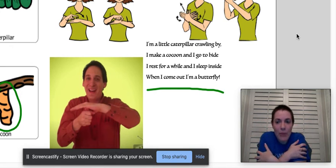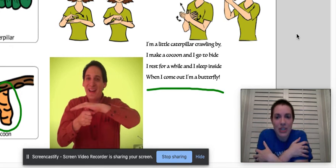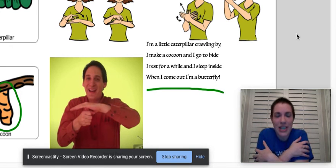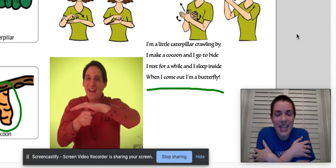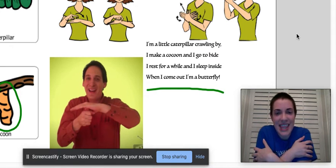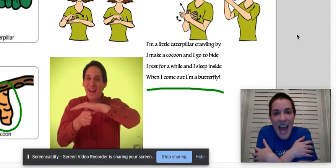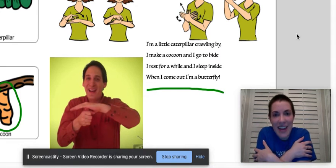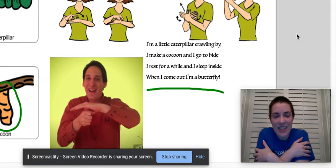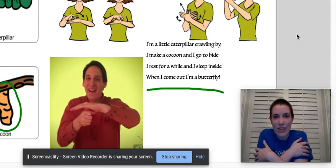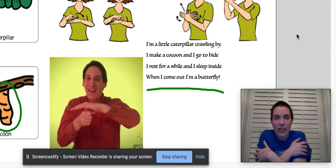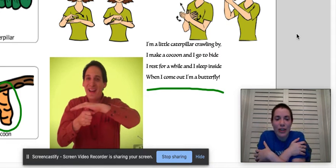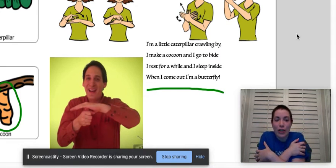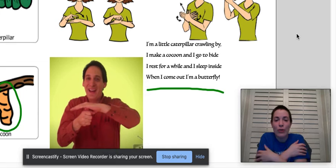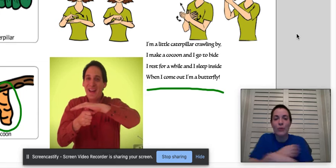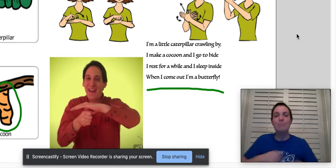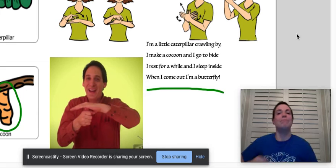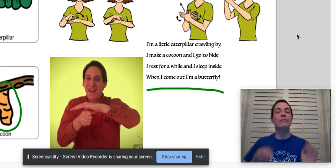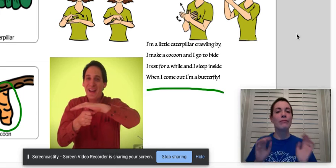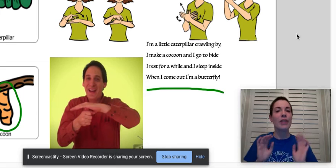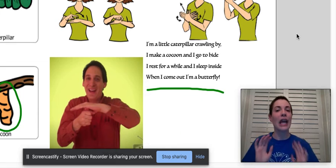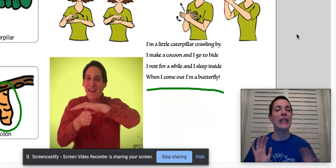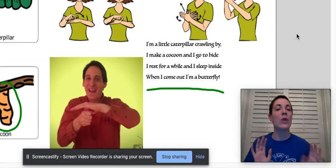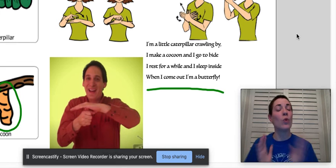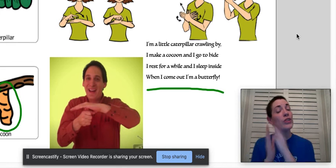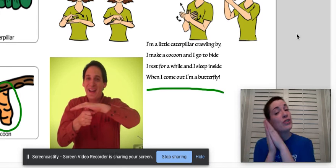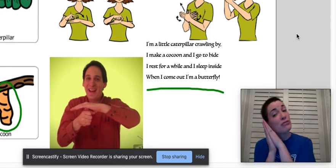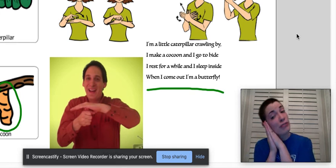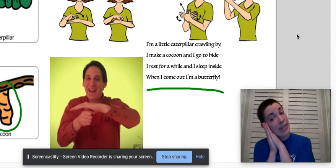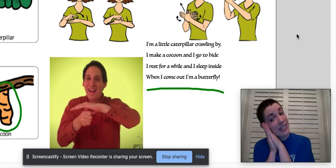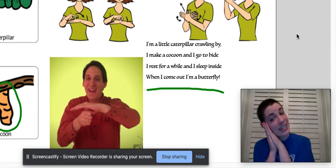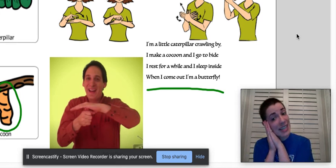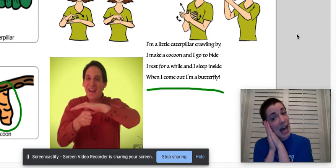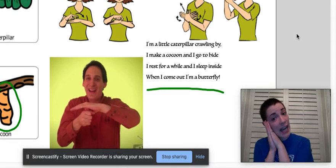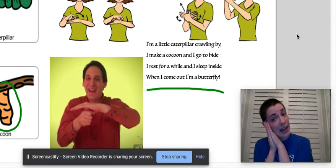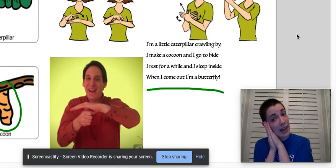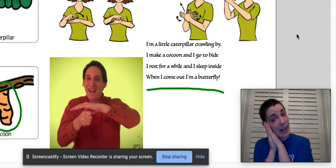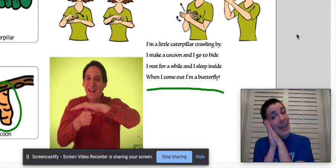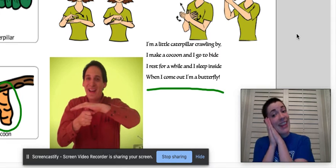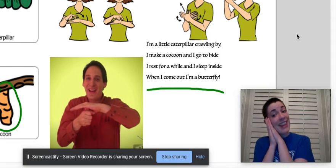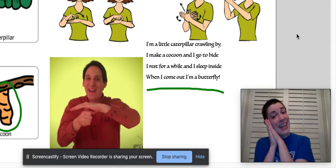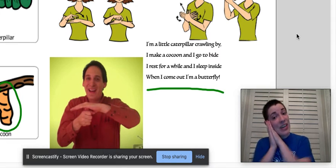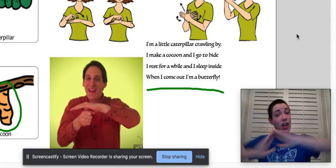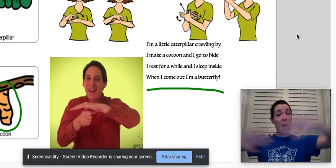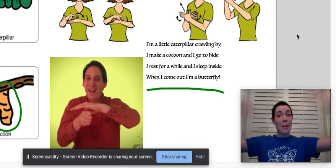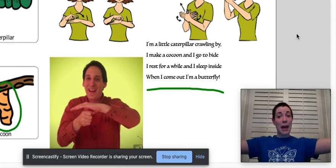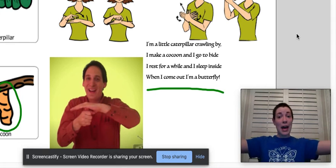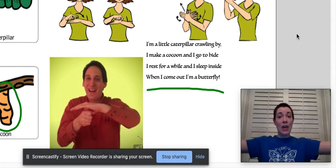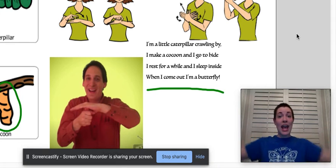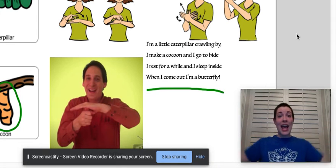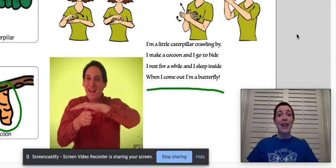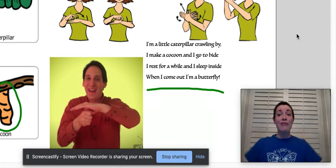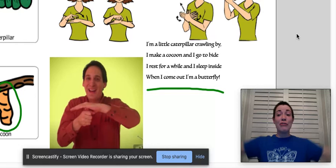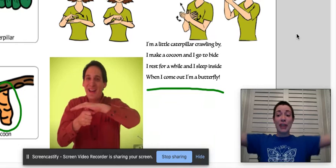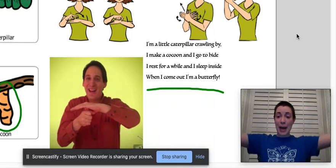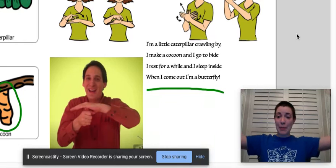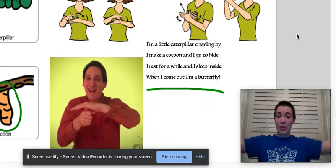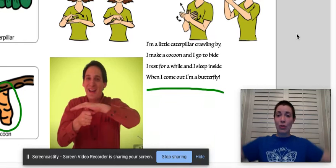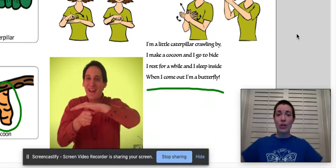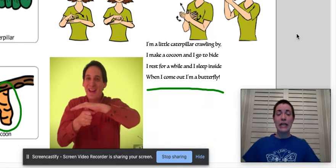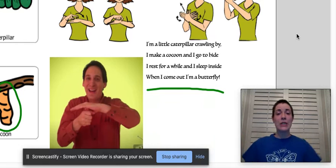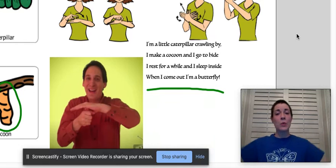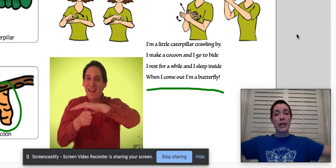and pretend that that is your little cocoon. And then once you've rested inside, then you can come out and flap